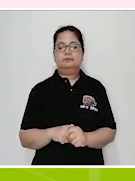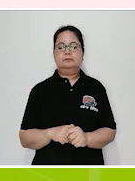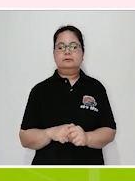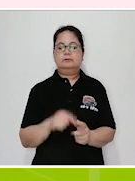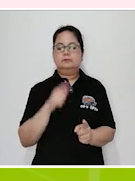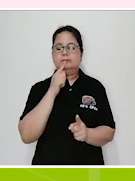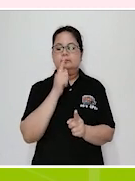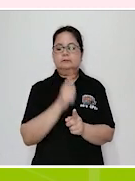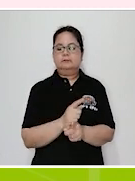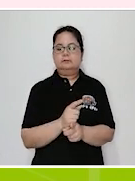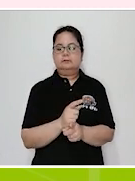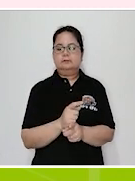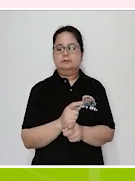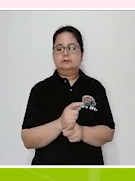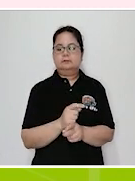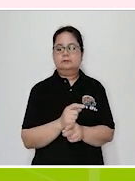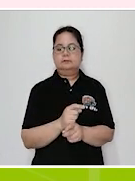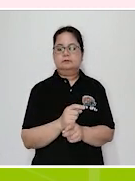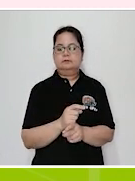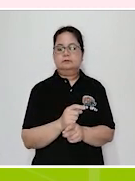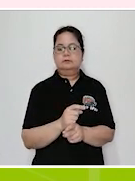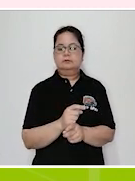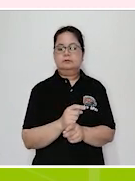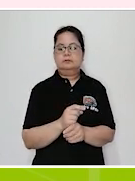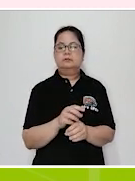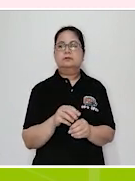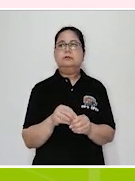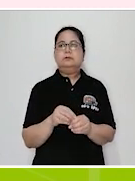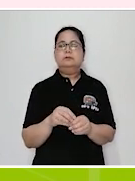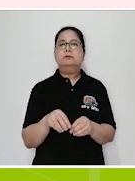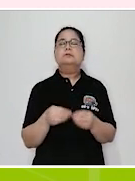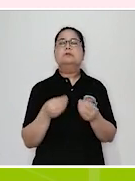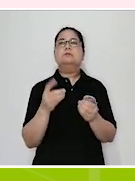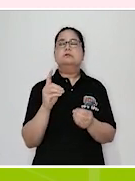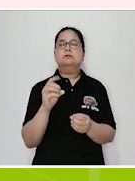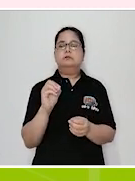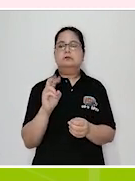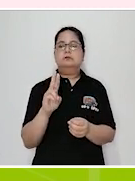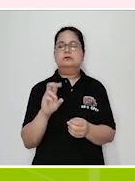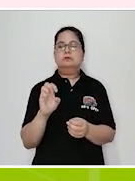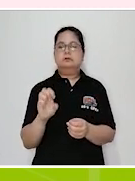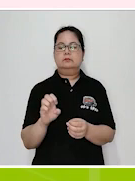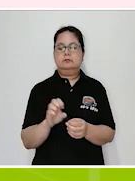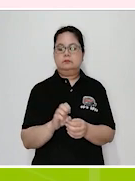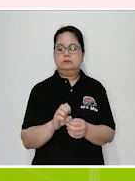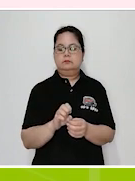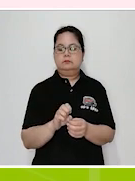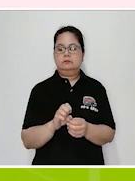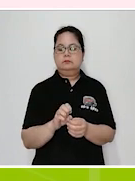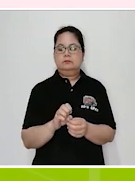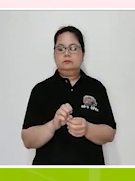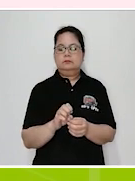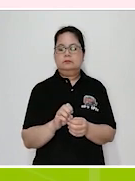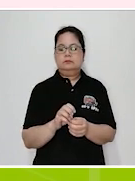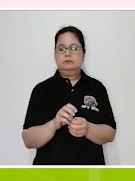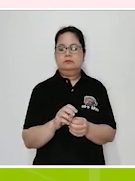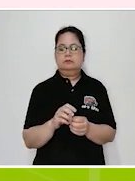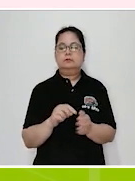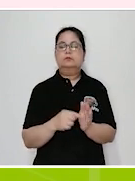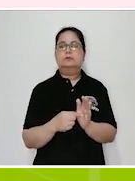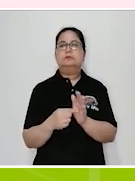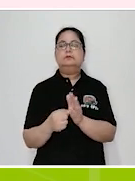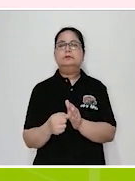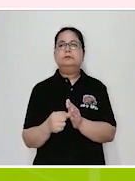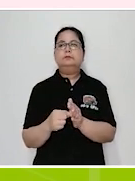That is right. It is about the releasing of the doves, which symbolizes prosperity and